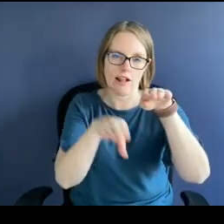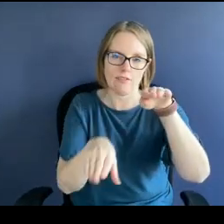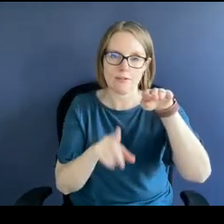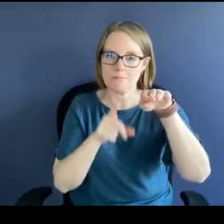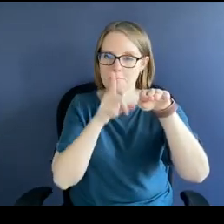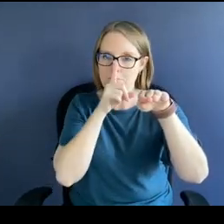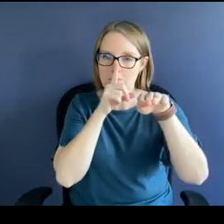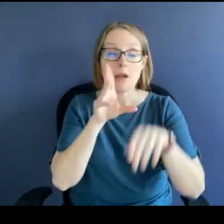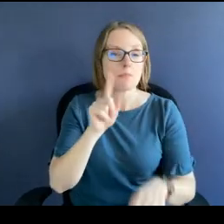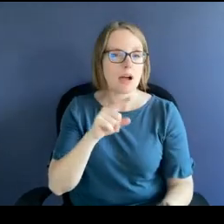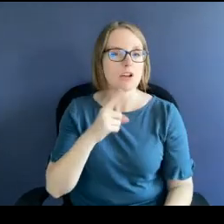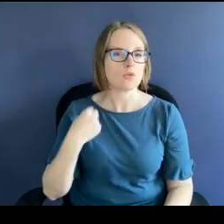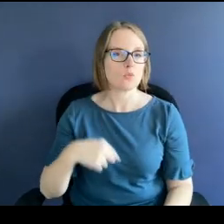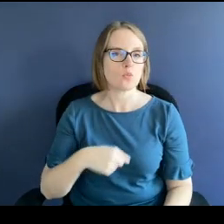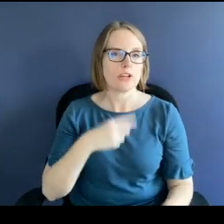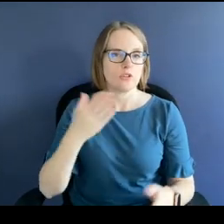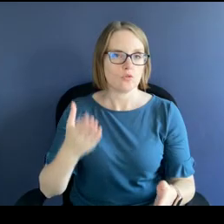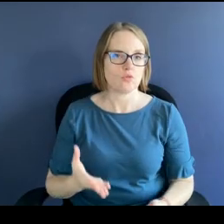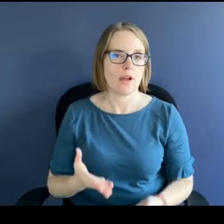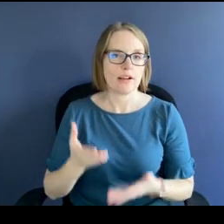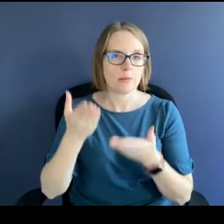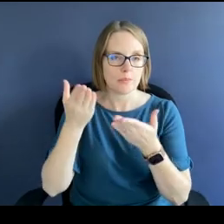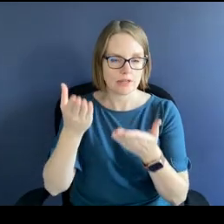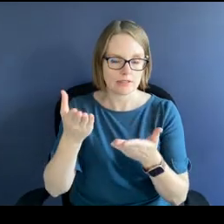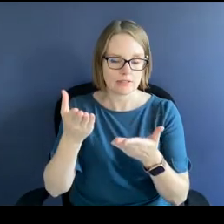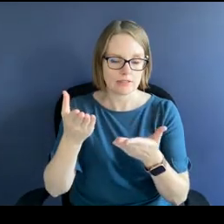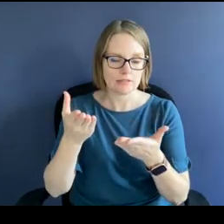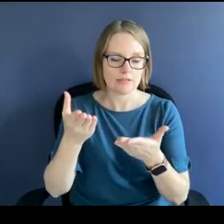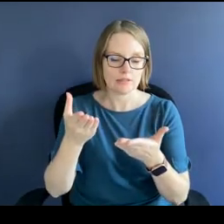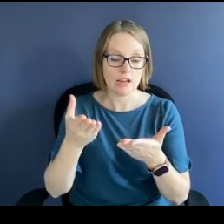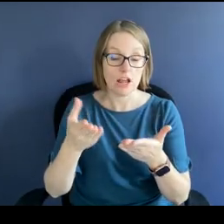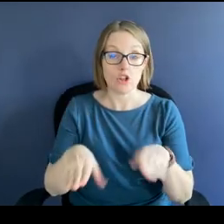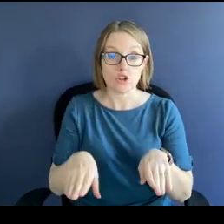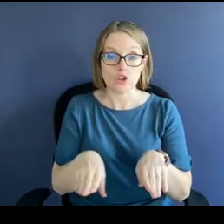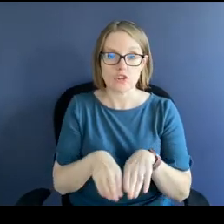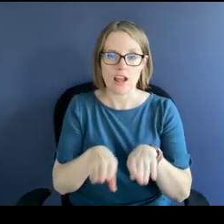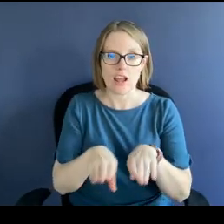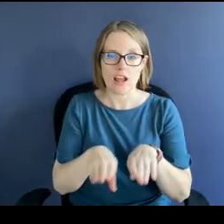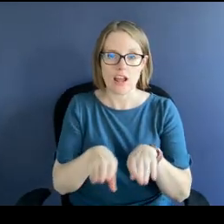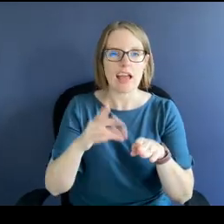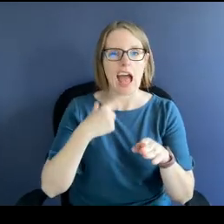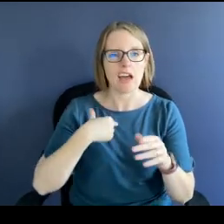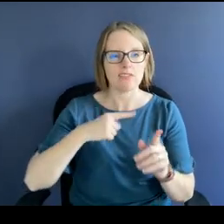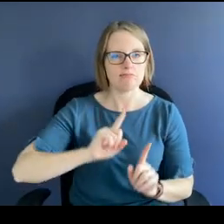is recommended that it be provided at various levels.